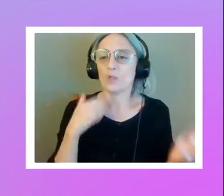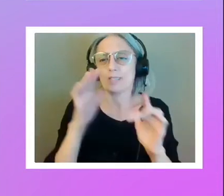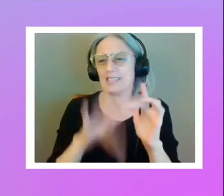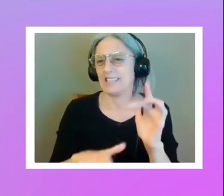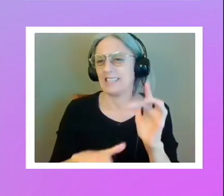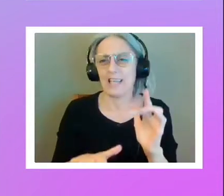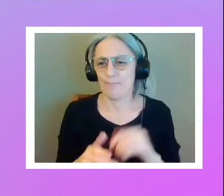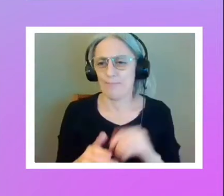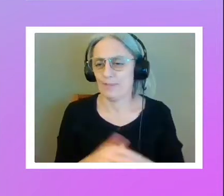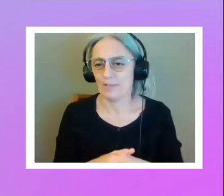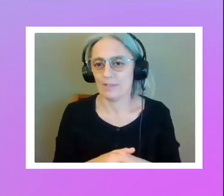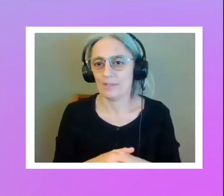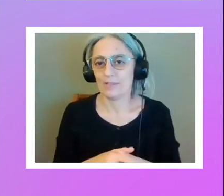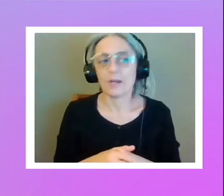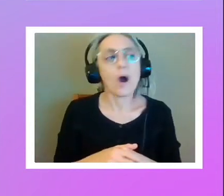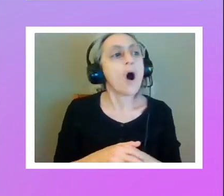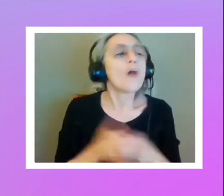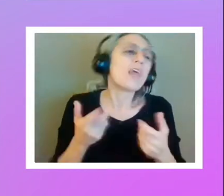want to hear, they do.